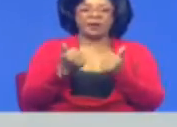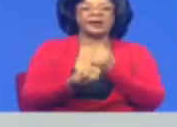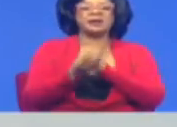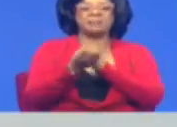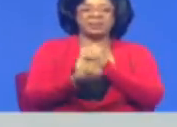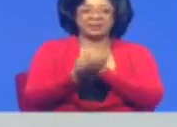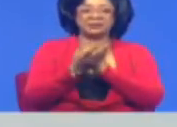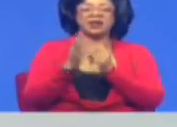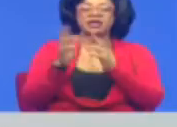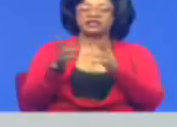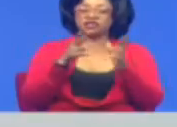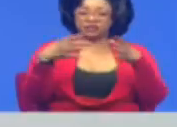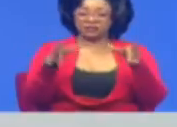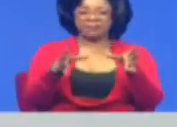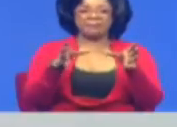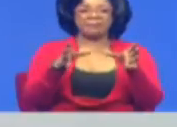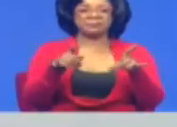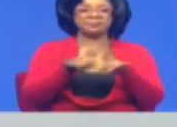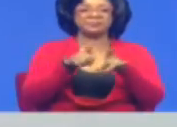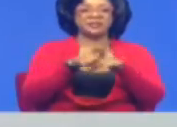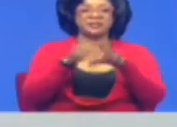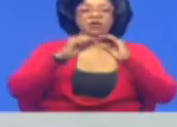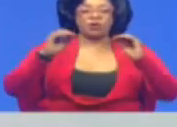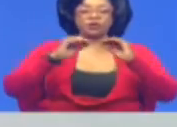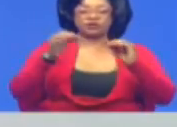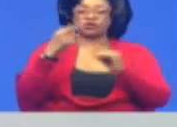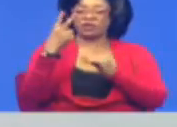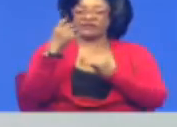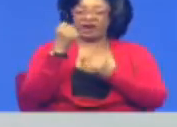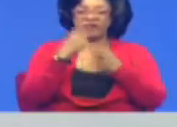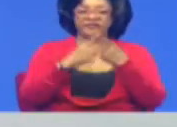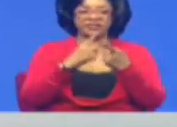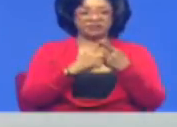national team and as a coach 25 years.